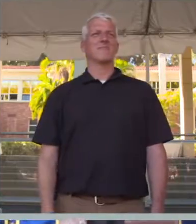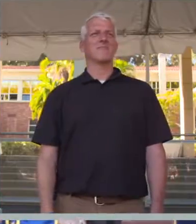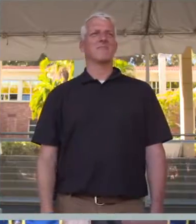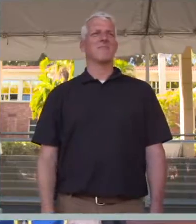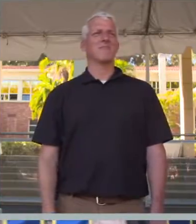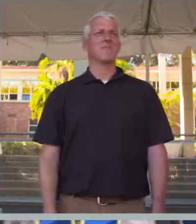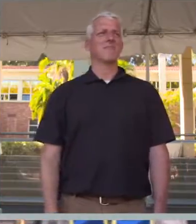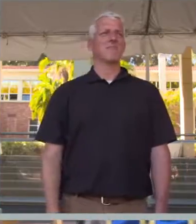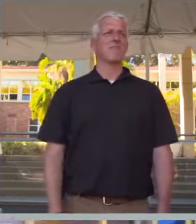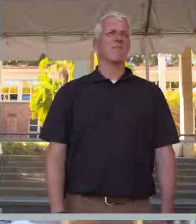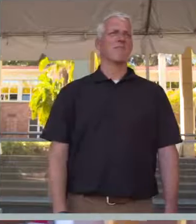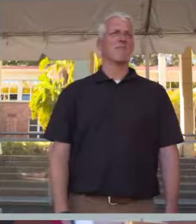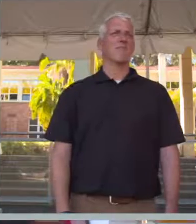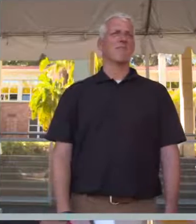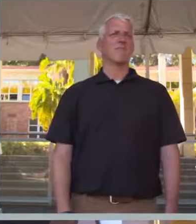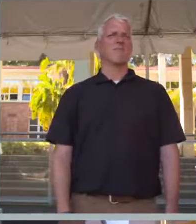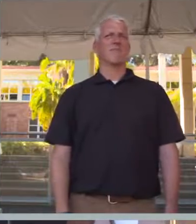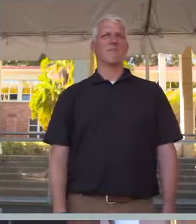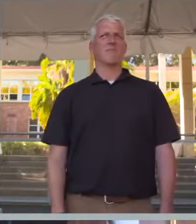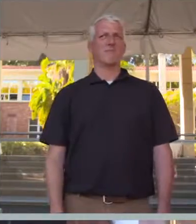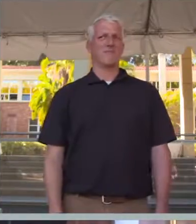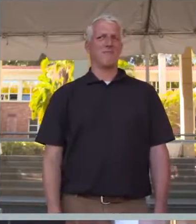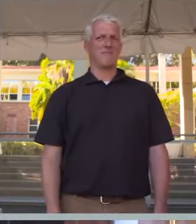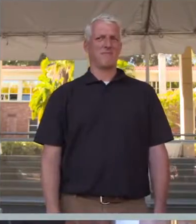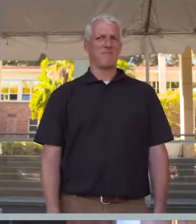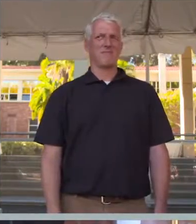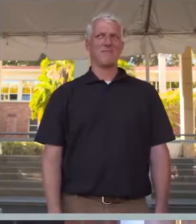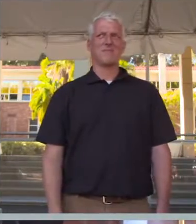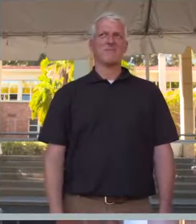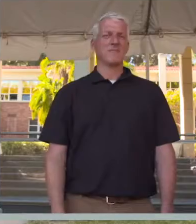Chelsea Khadija Gozi Wanwu.